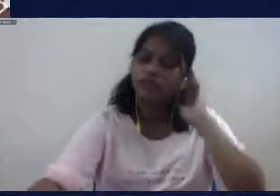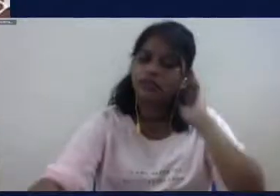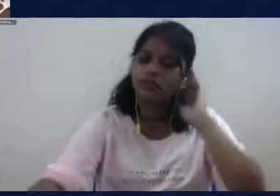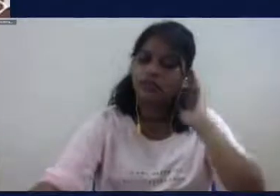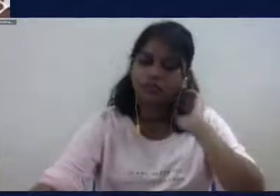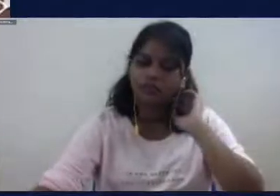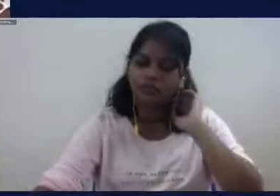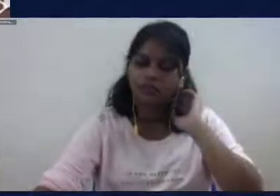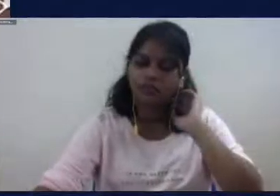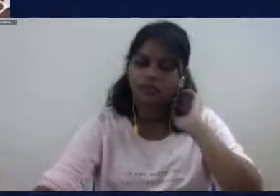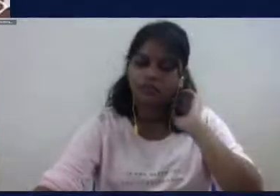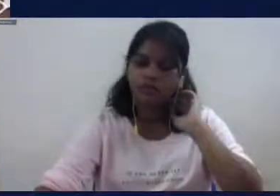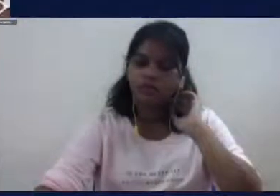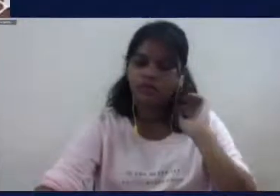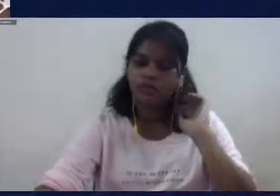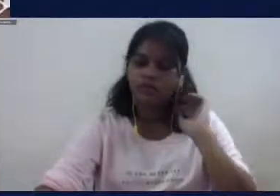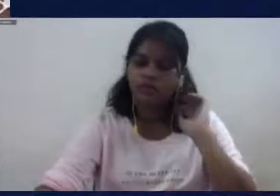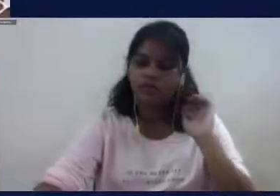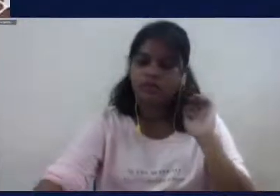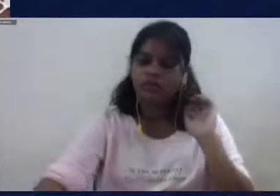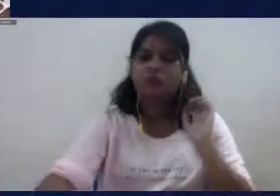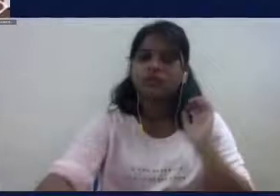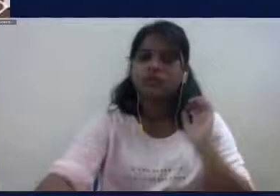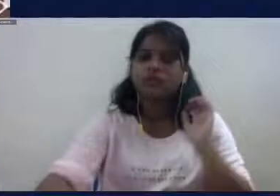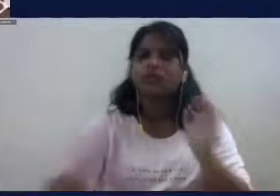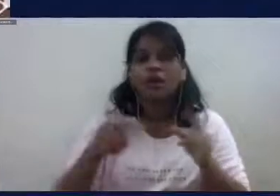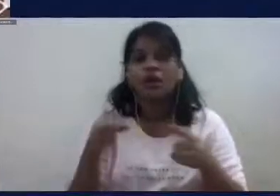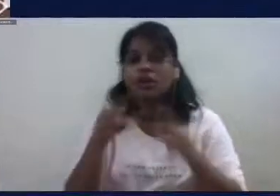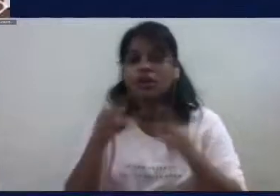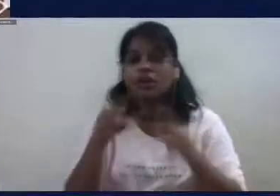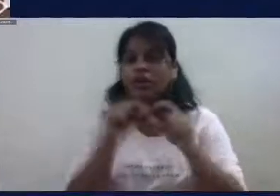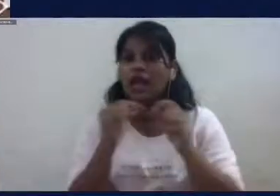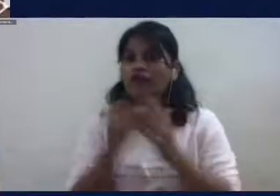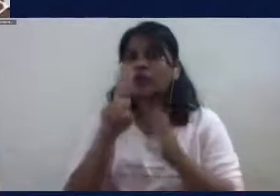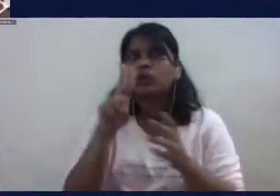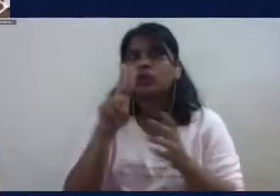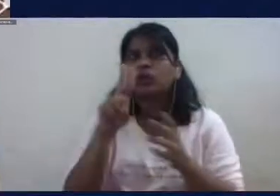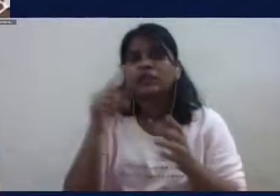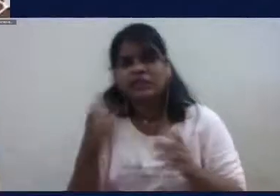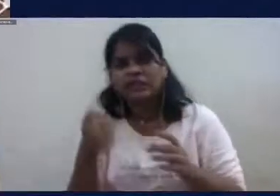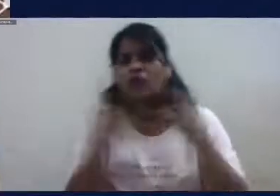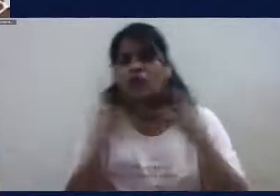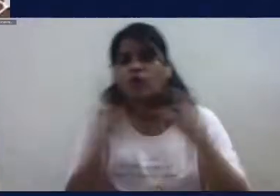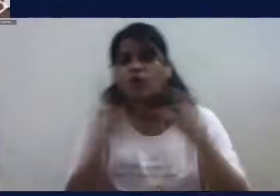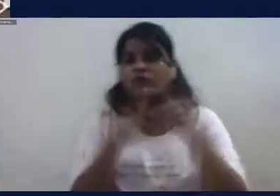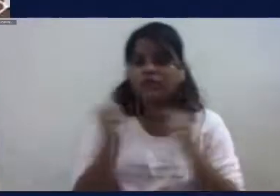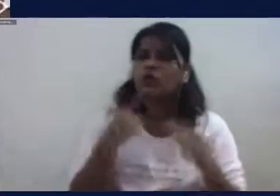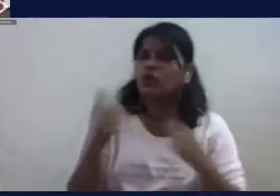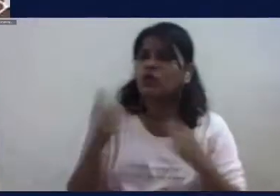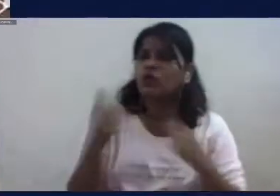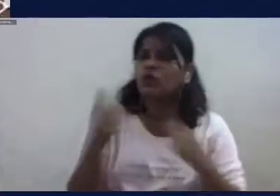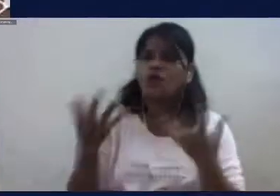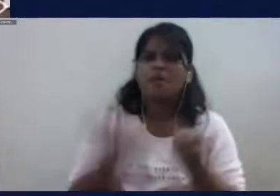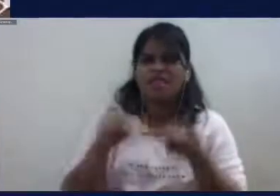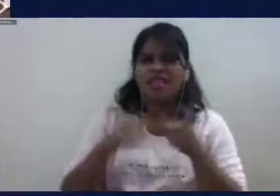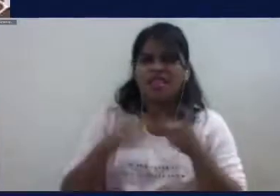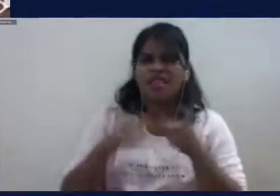when they put out an ad on the Boxing Day sales on the 26th of December. They said, "Do not buy this jacket."